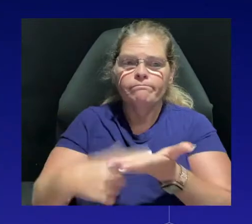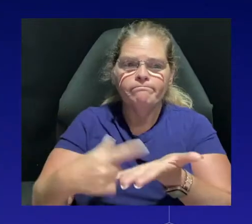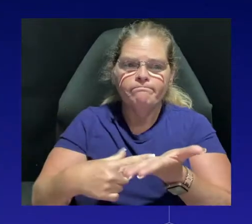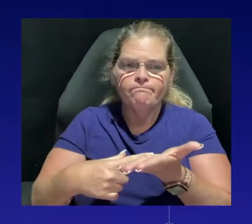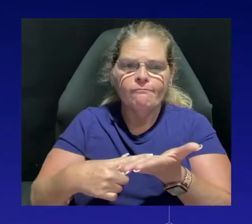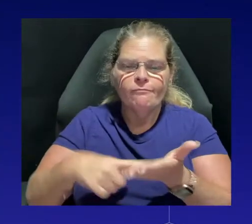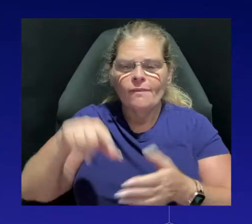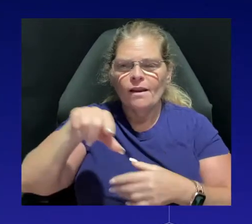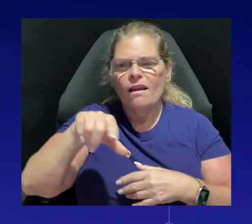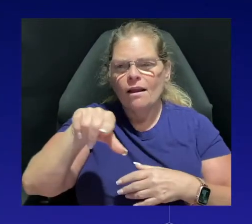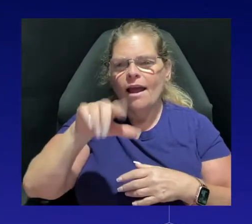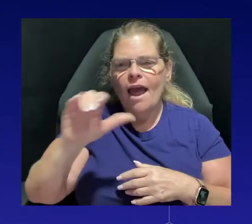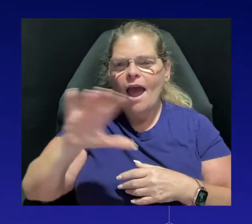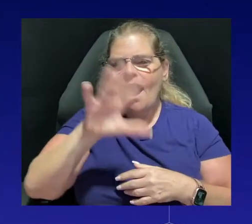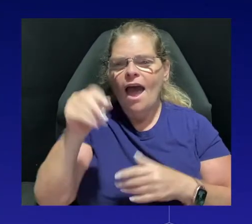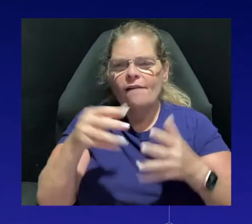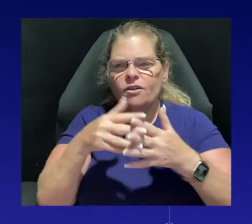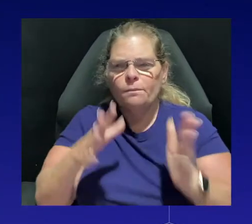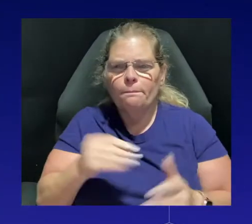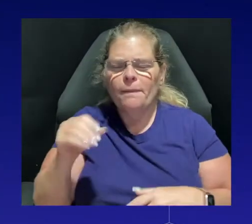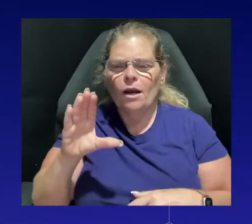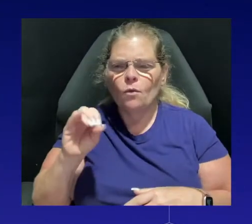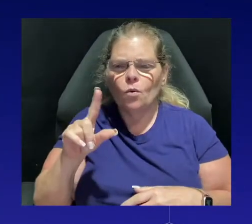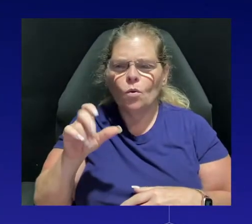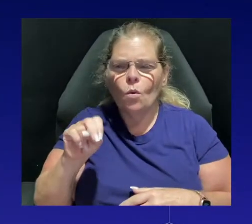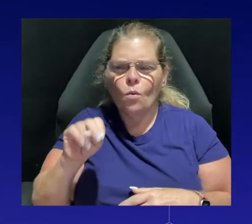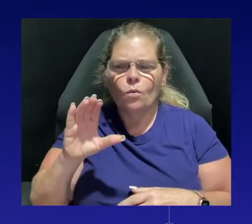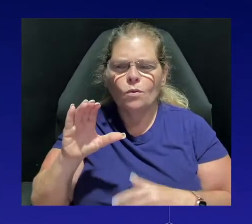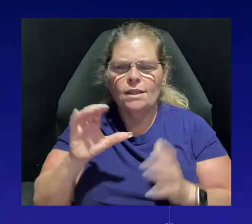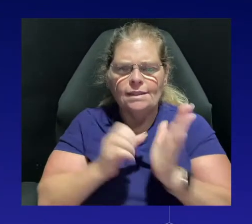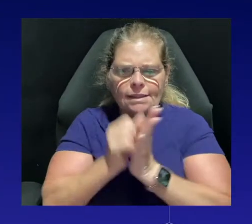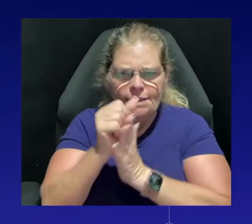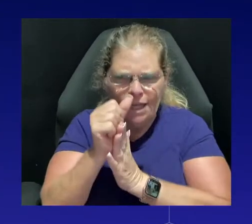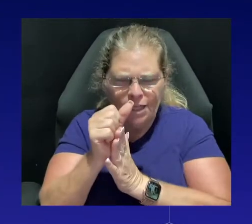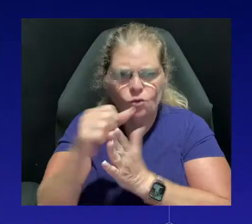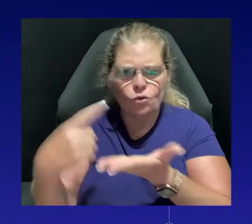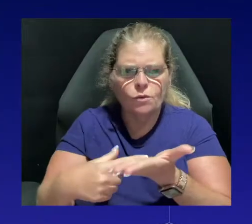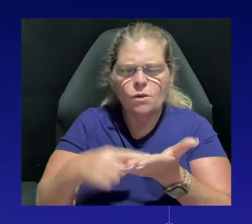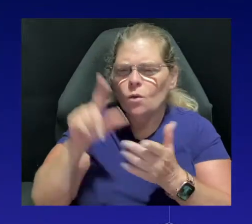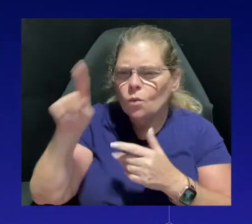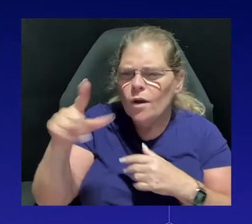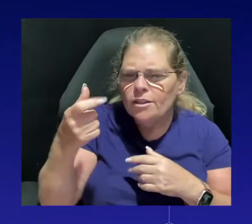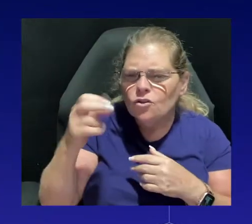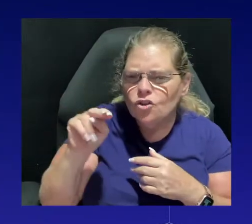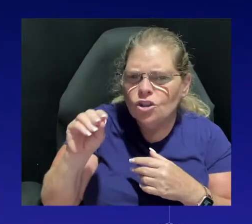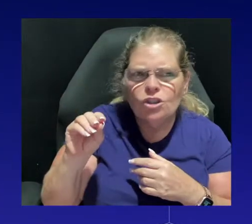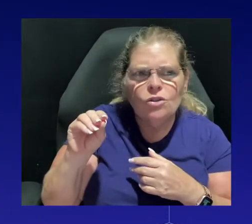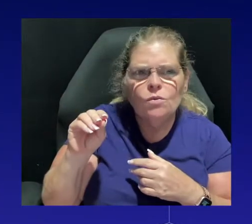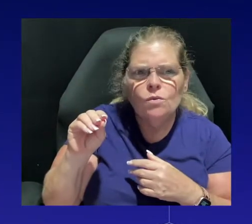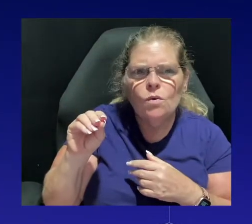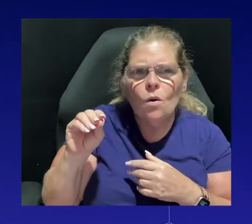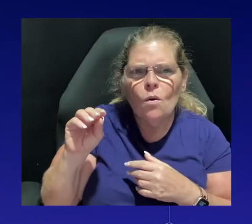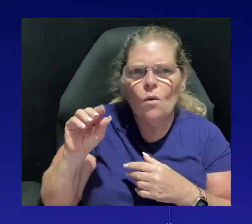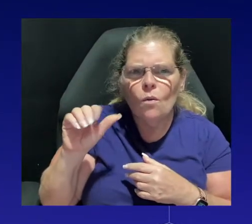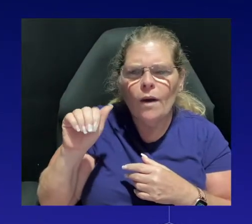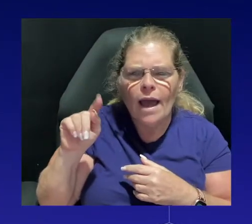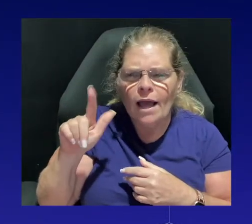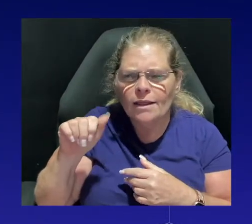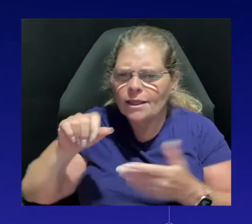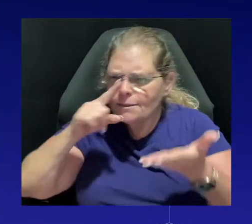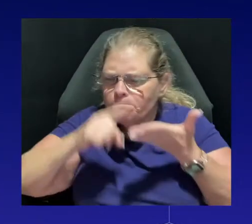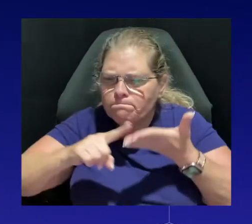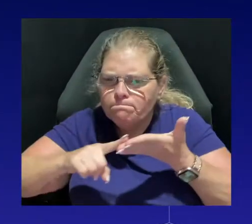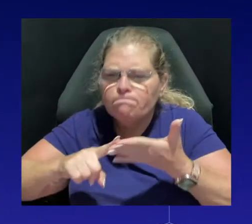And he goes, I got to dig into this some, and he went to the Genome Atlas to see how many samples, genotypes